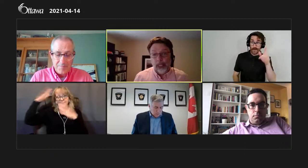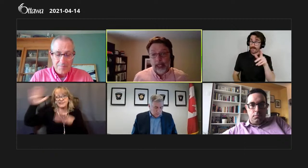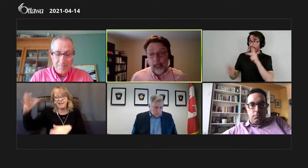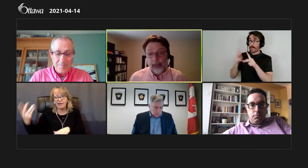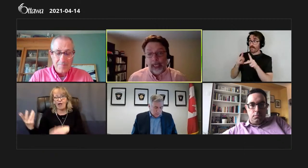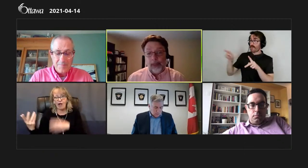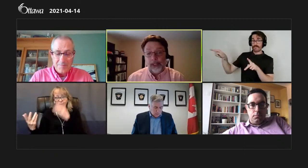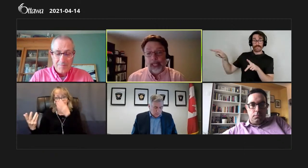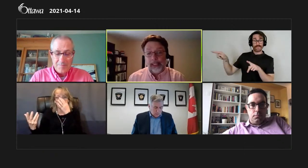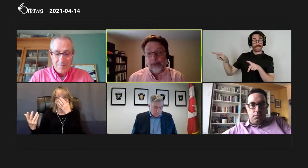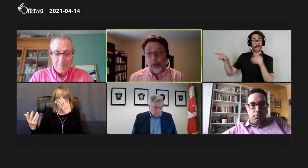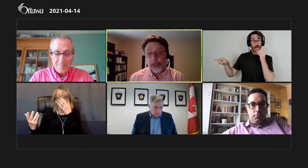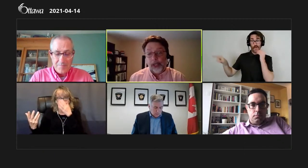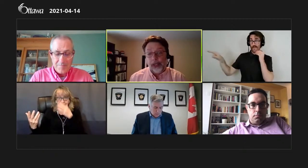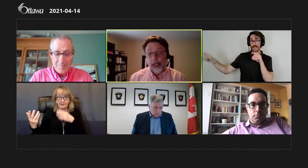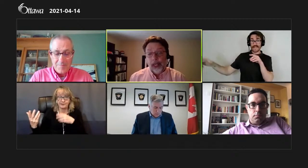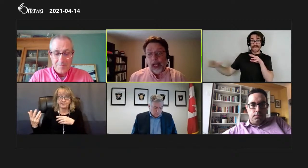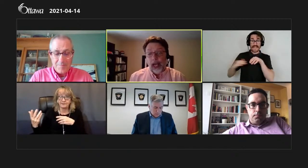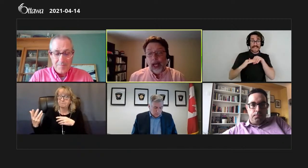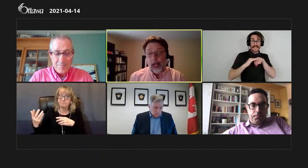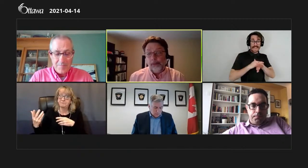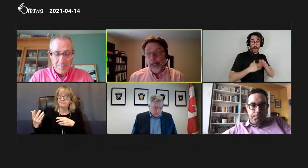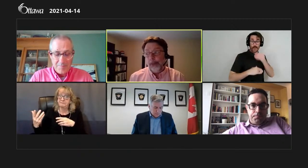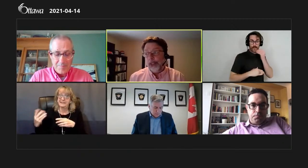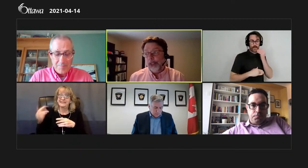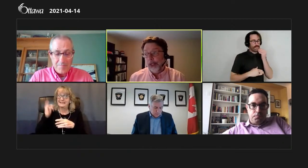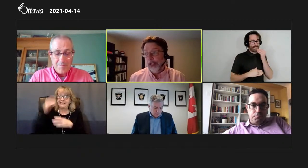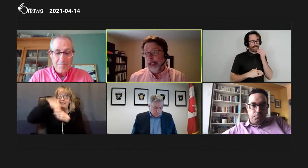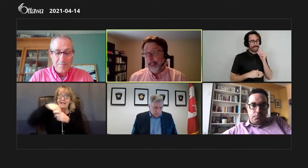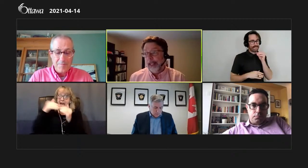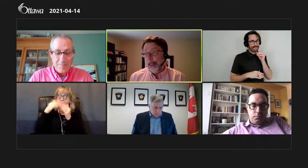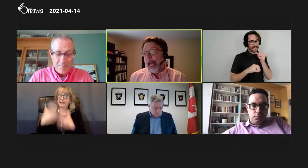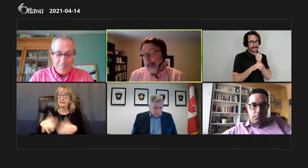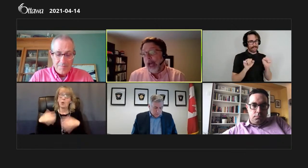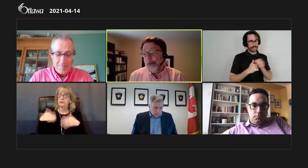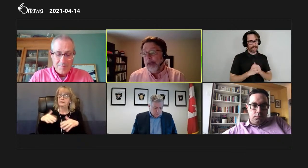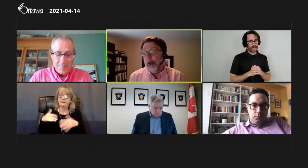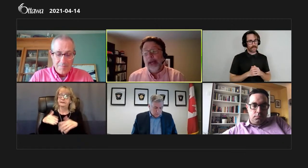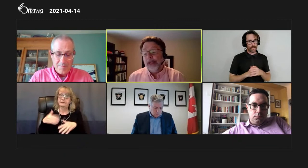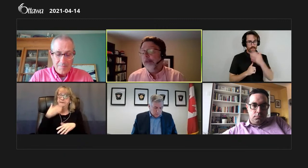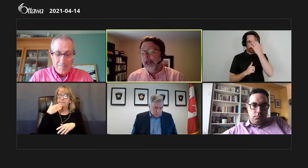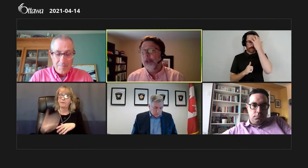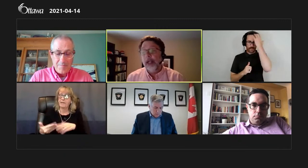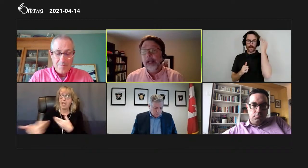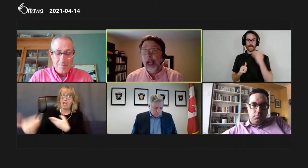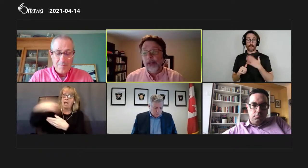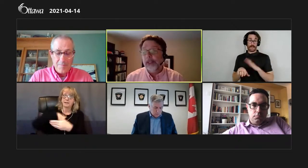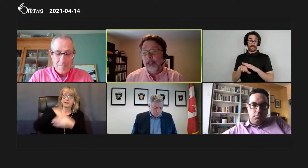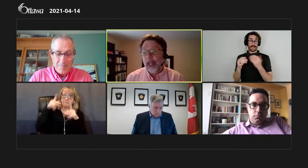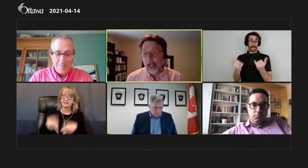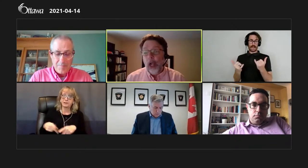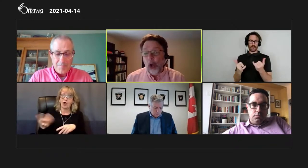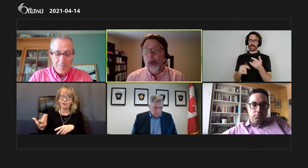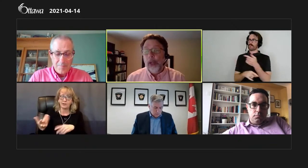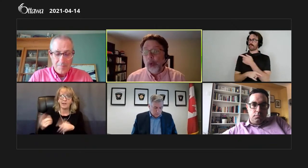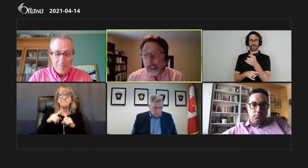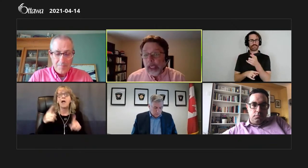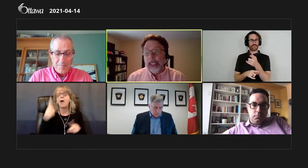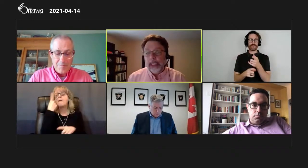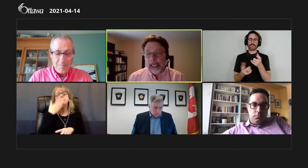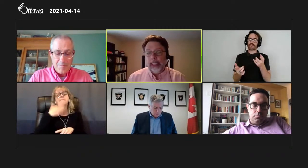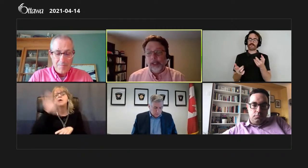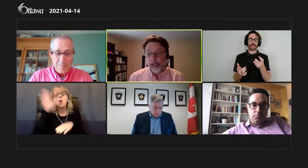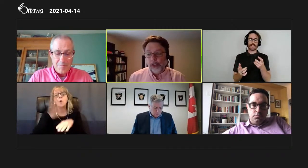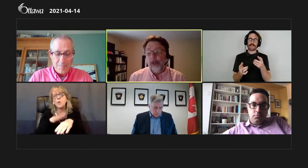household coming in, because that's even riskier. But certainly, I mean, that'd be my best advice right now, is that we